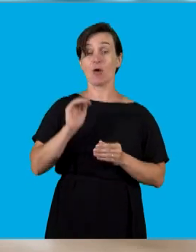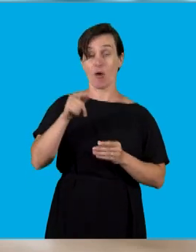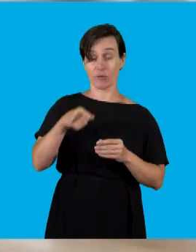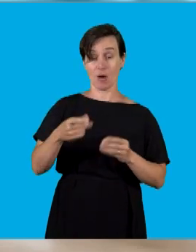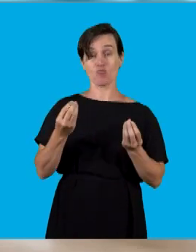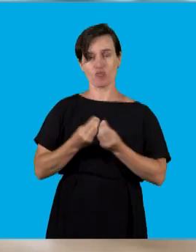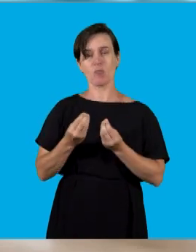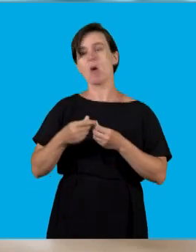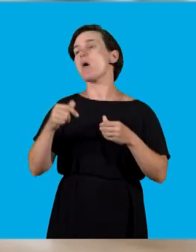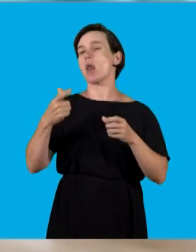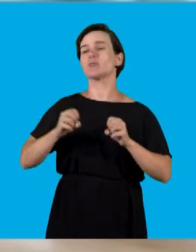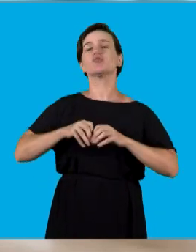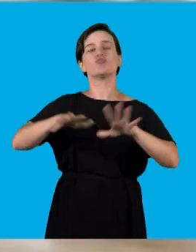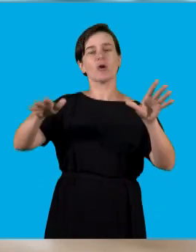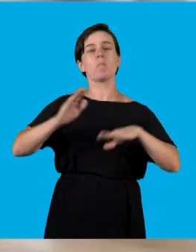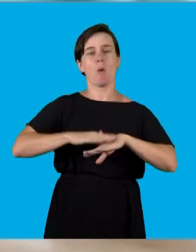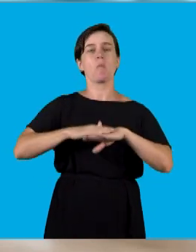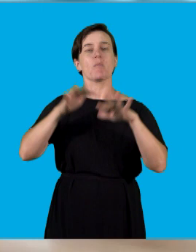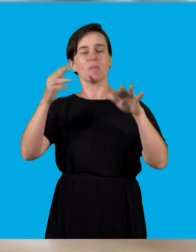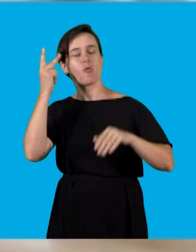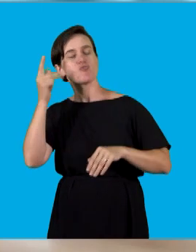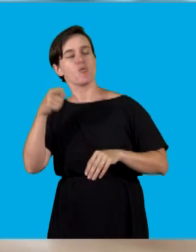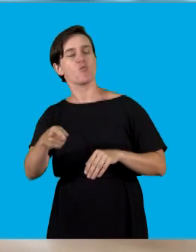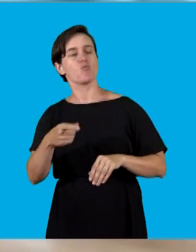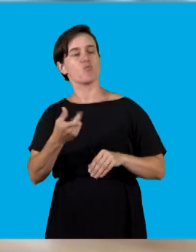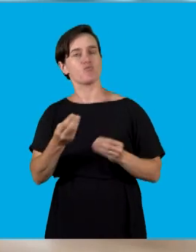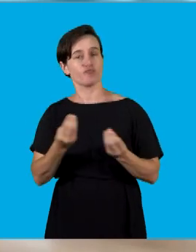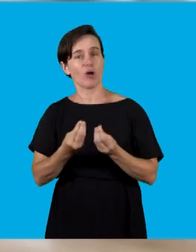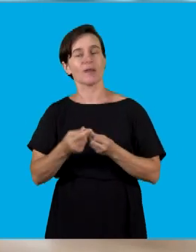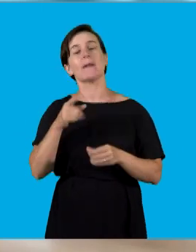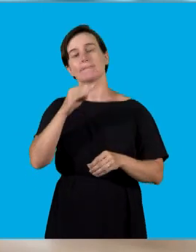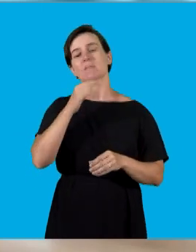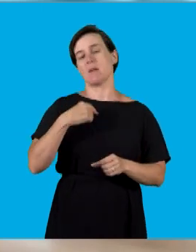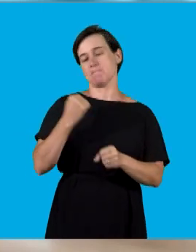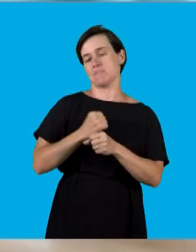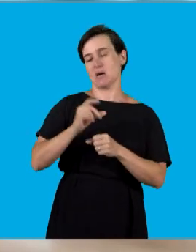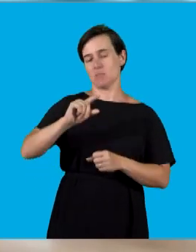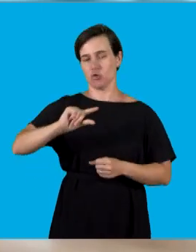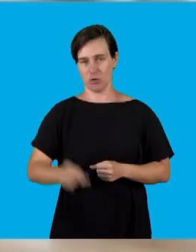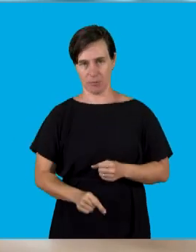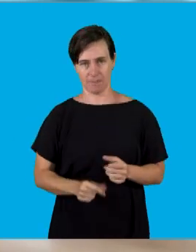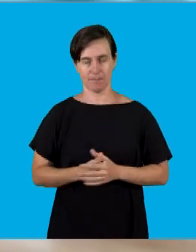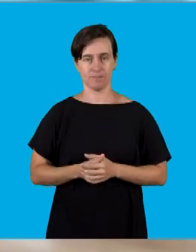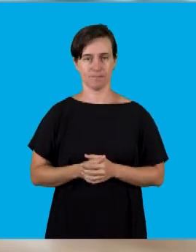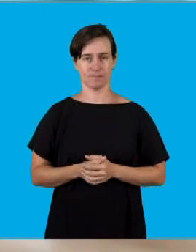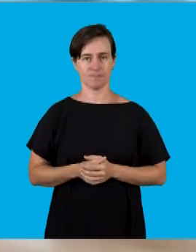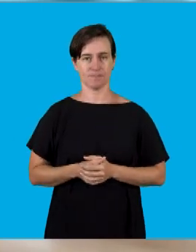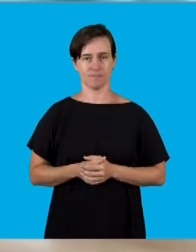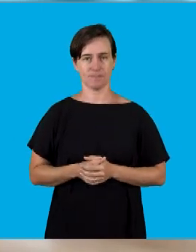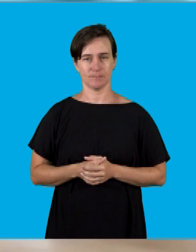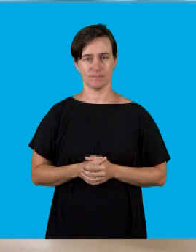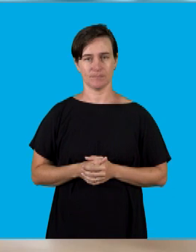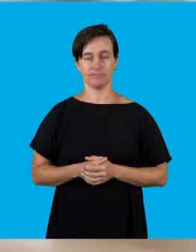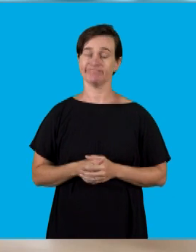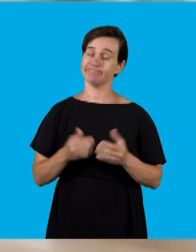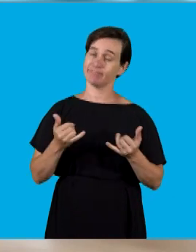gains popularity, the price of that product is then going to be reduced.